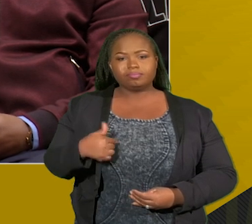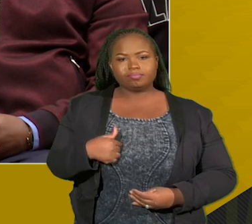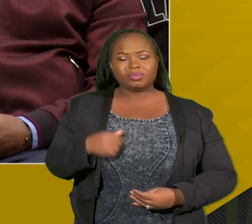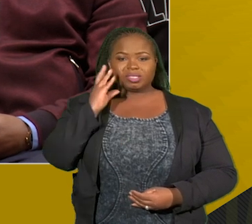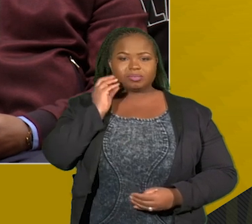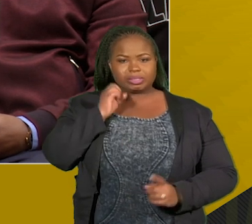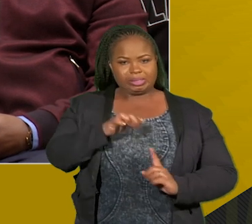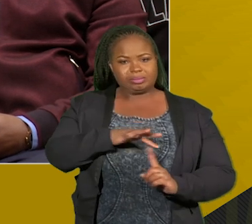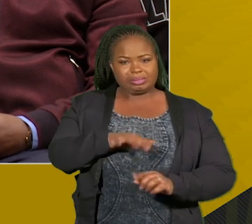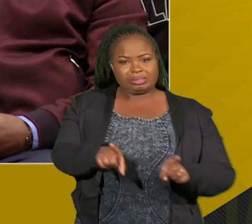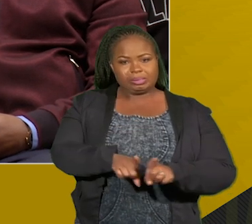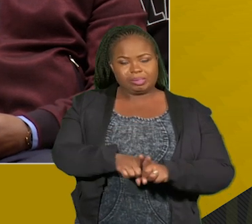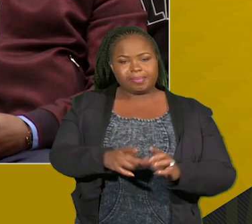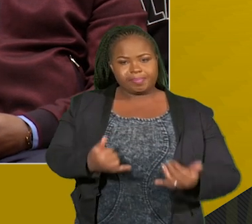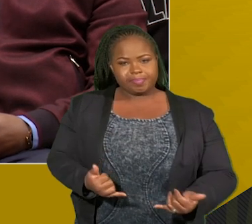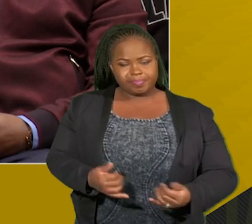situation right now.